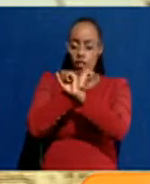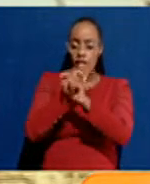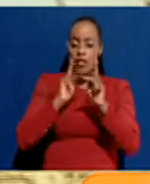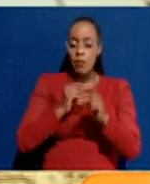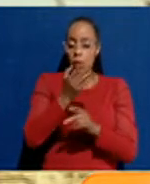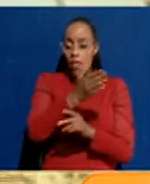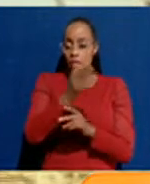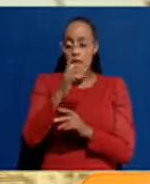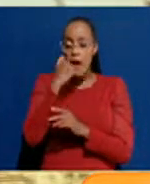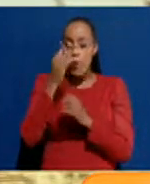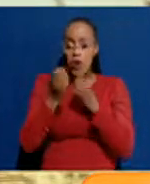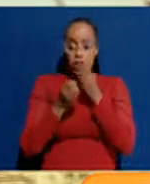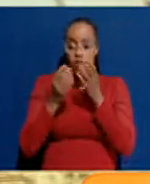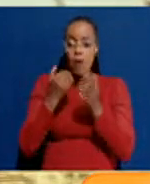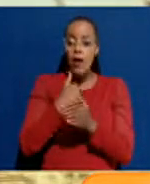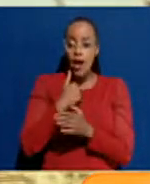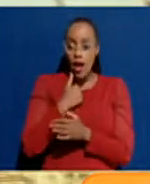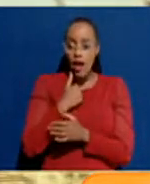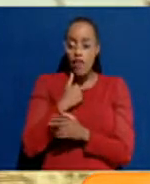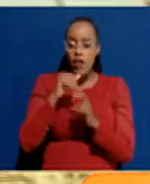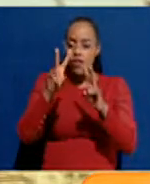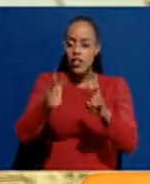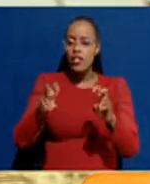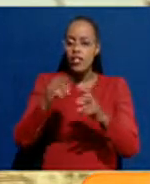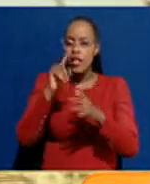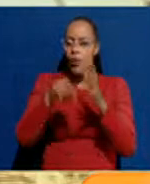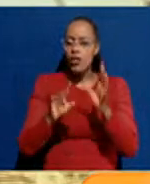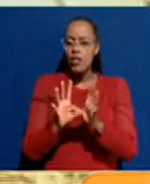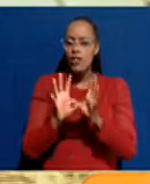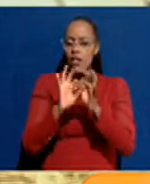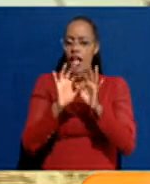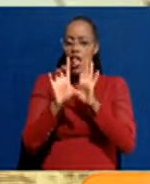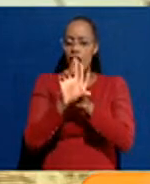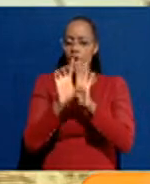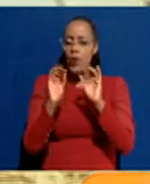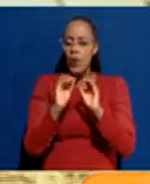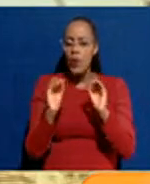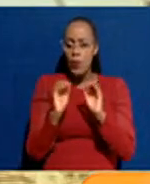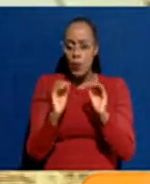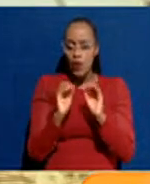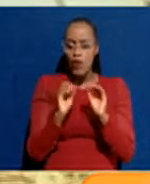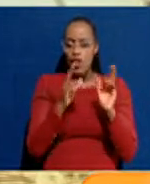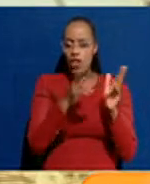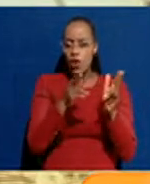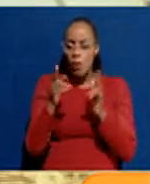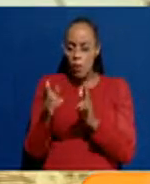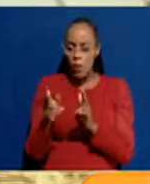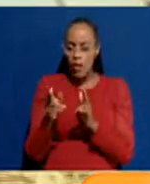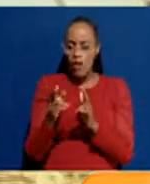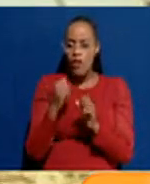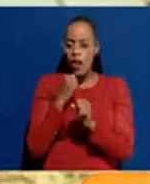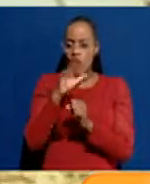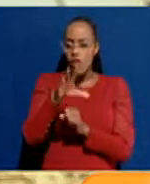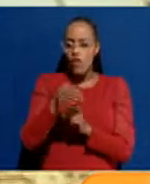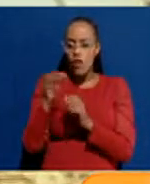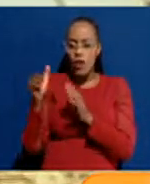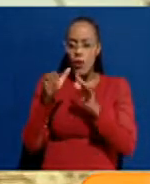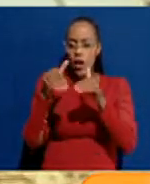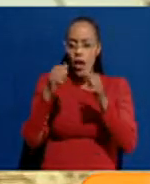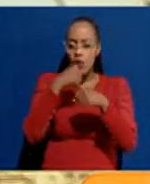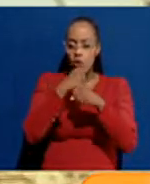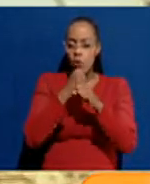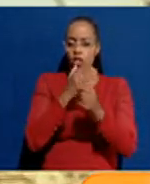me and telling me I've just discovered that I was actually connected illegally. And we normally just do find a way of ensuring